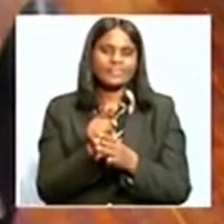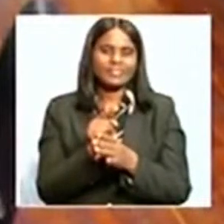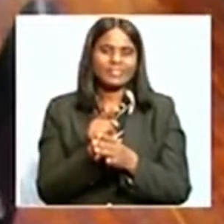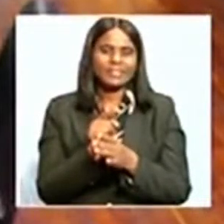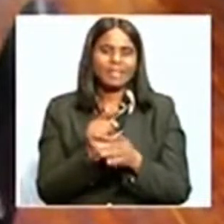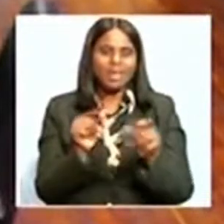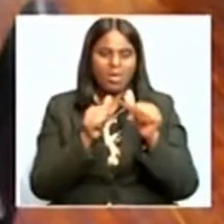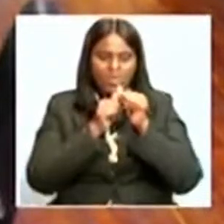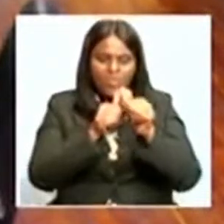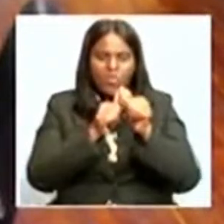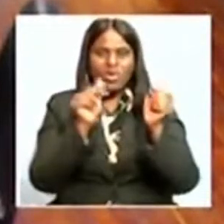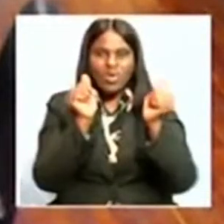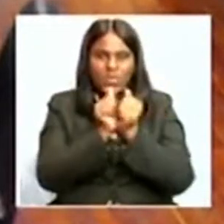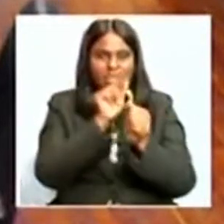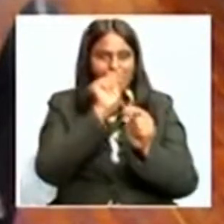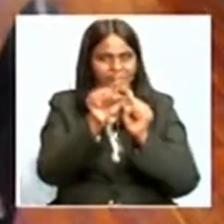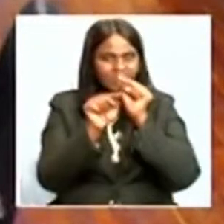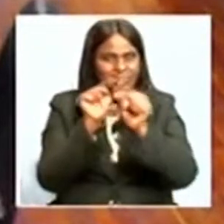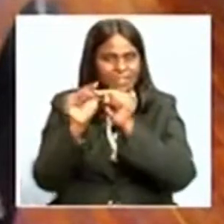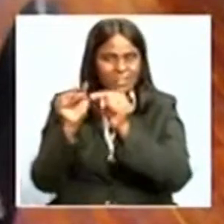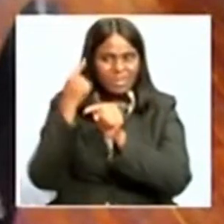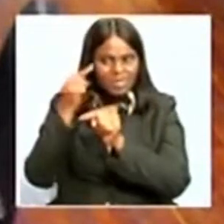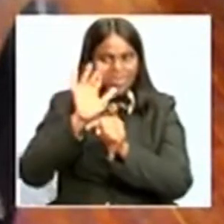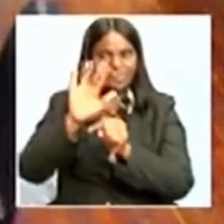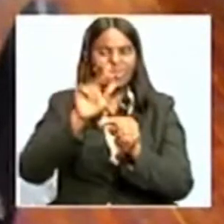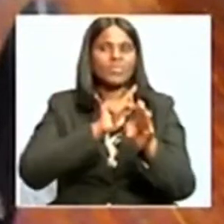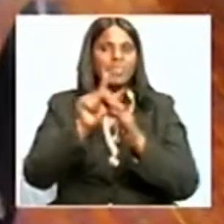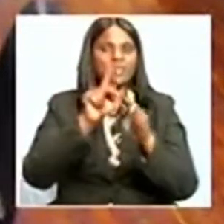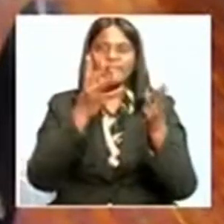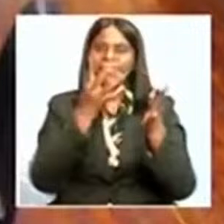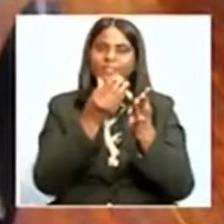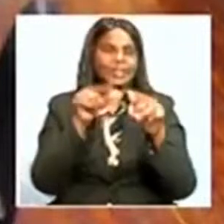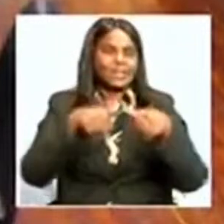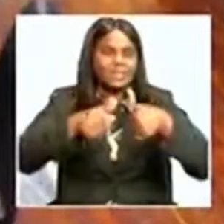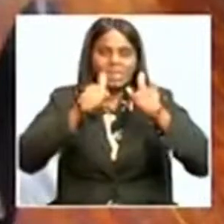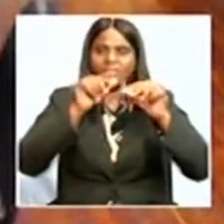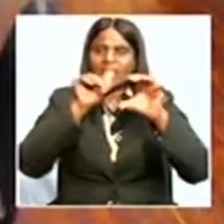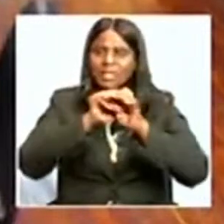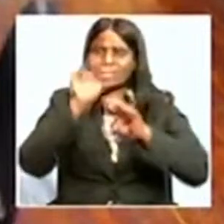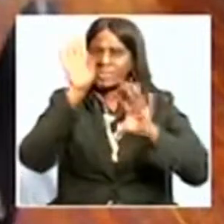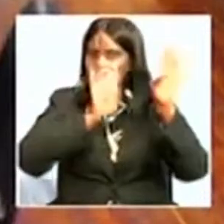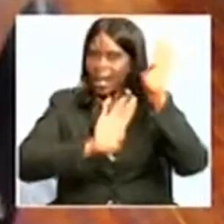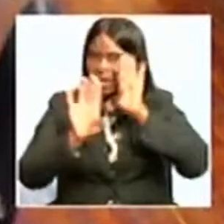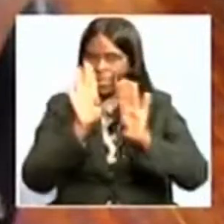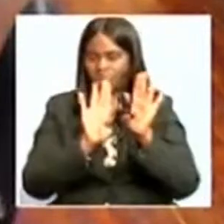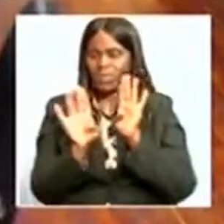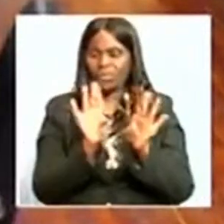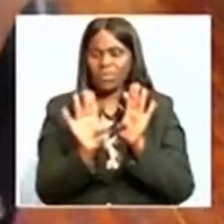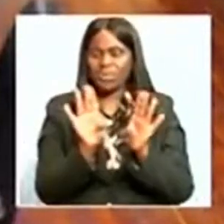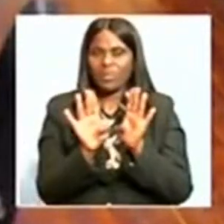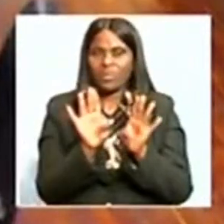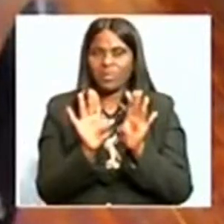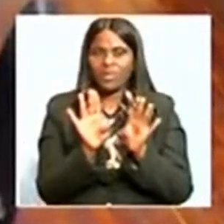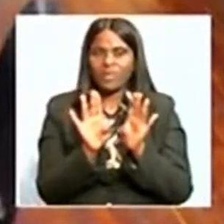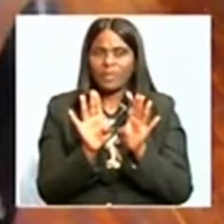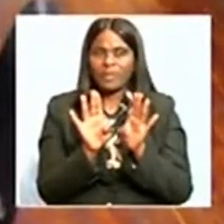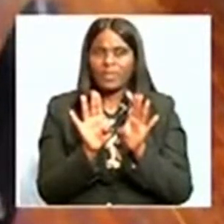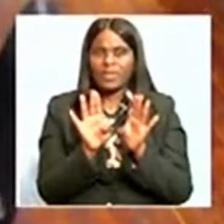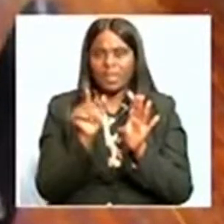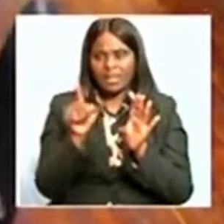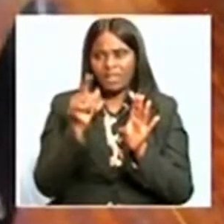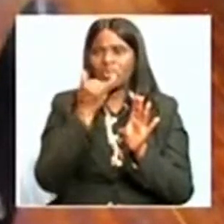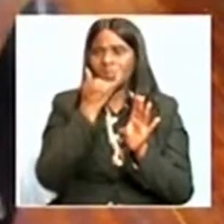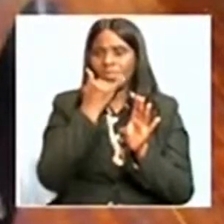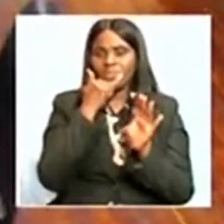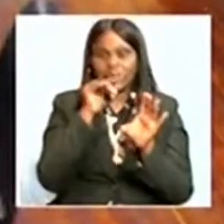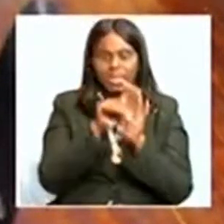according to the dictates of their profession, finding themselves in trouble because they did something in